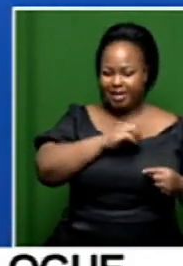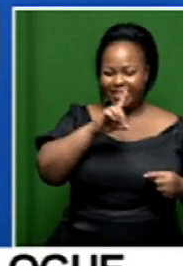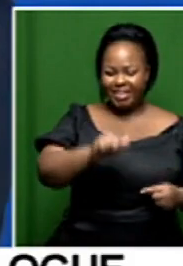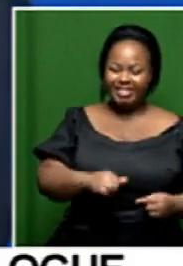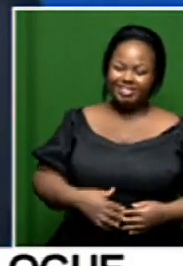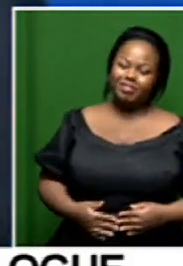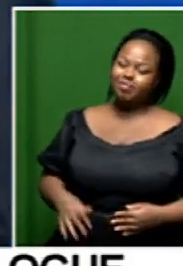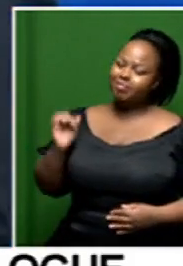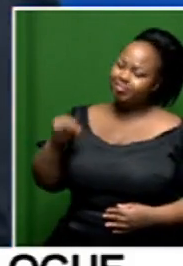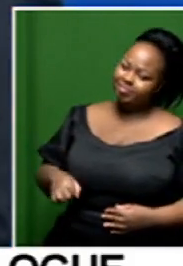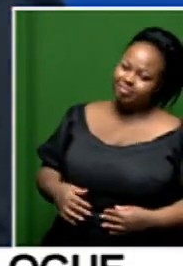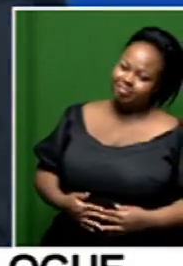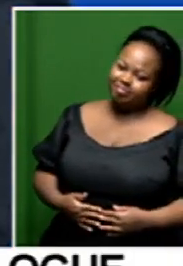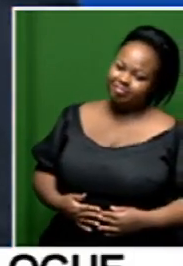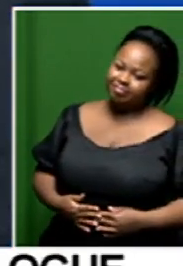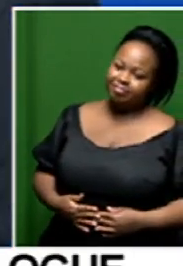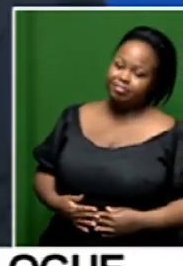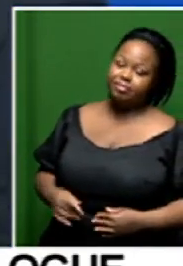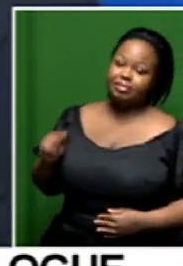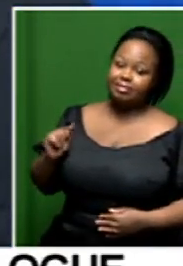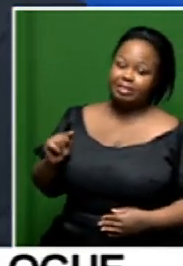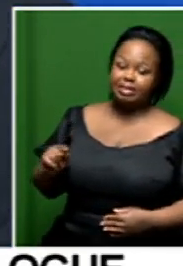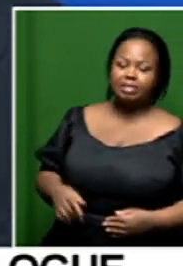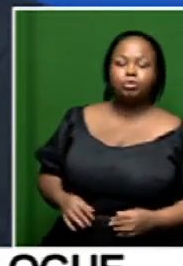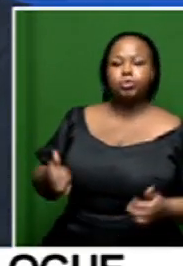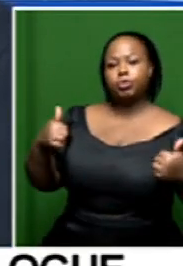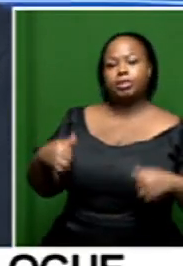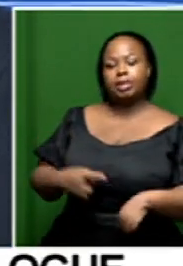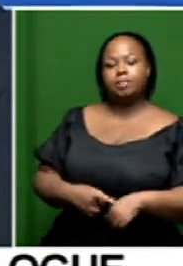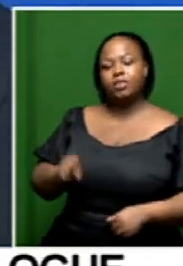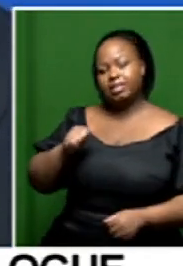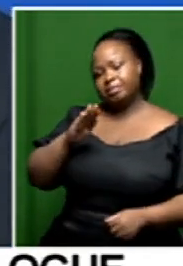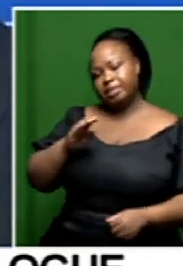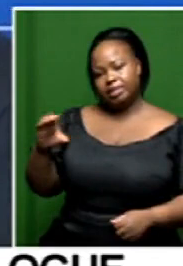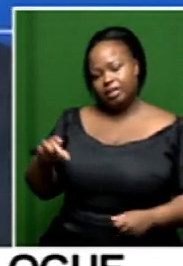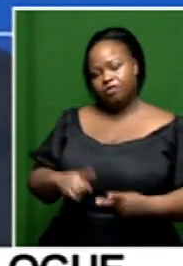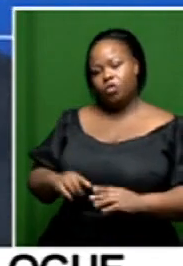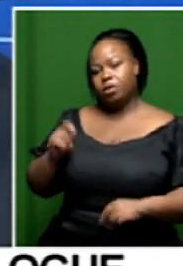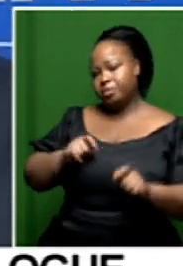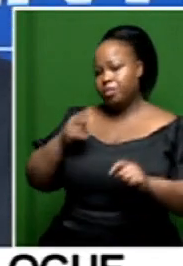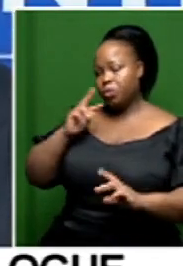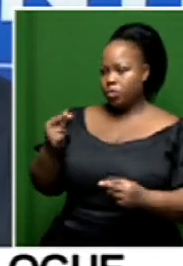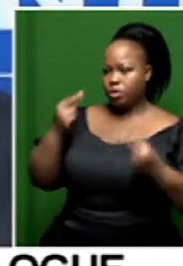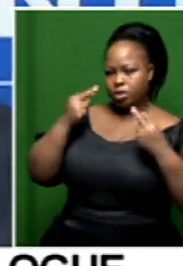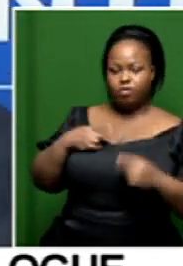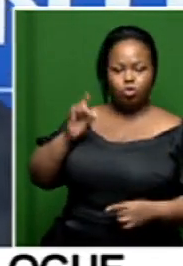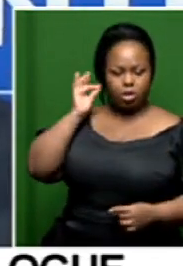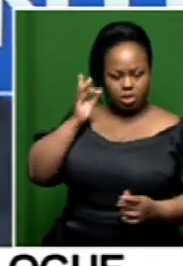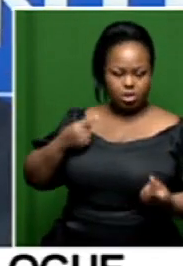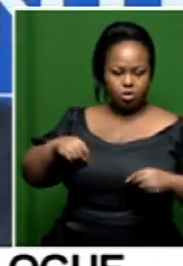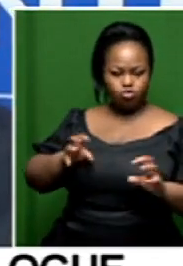No problem. Well, these are the great times for SABC and also for our viewers and also our